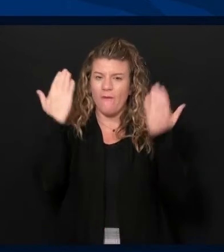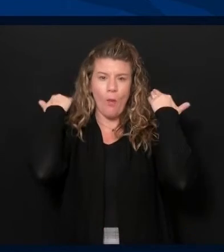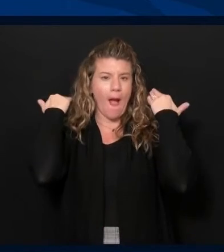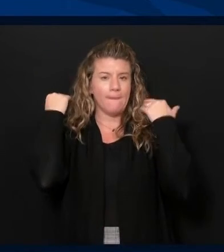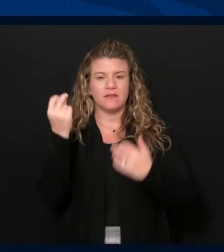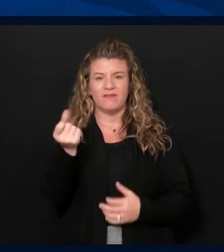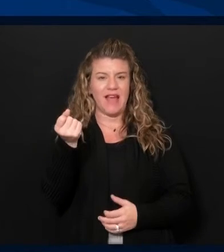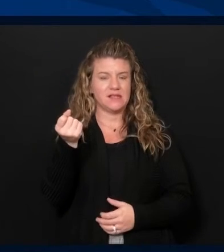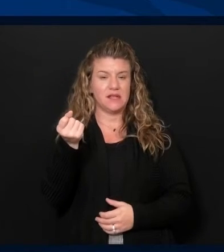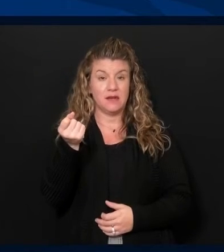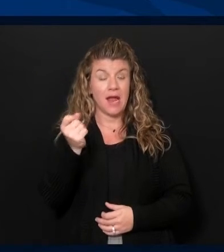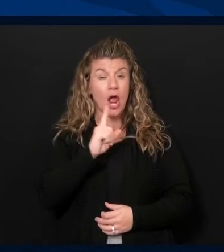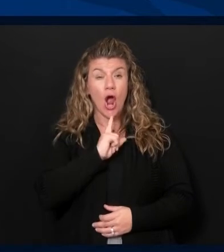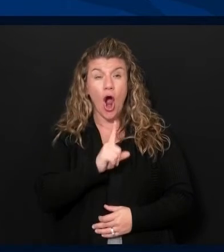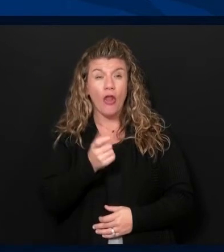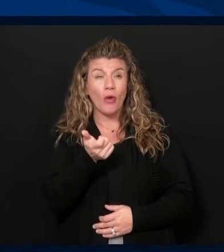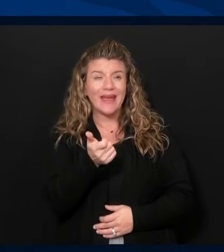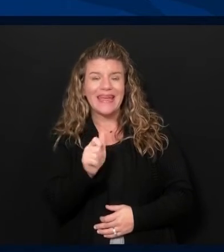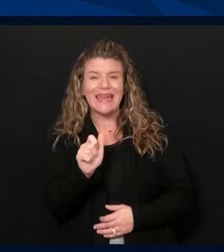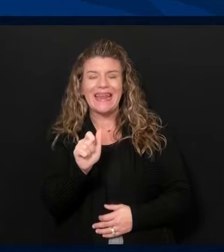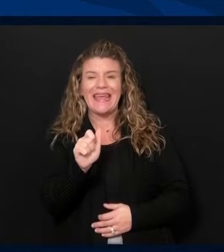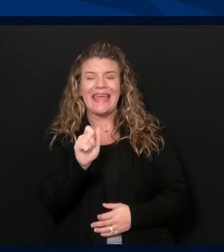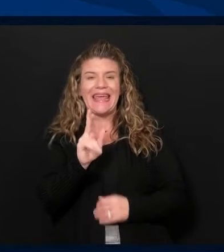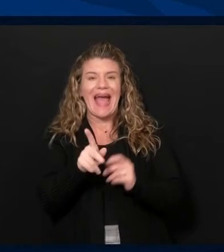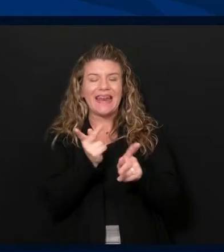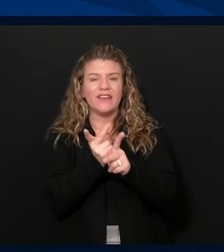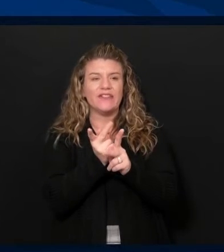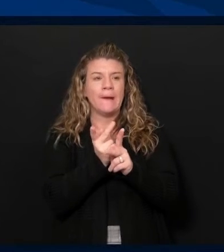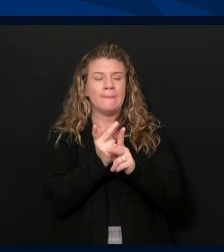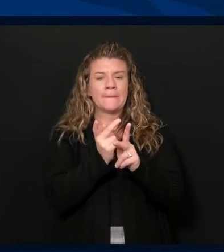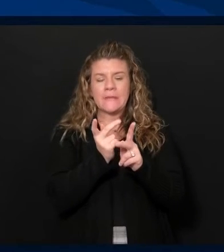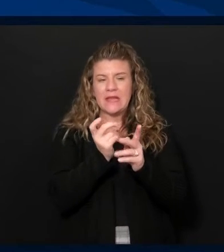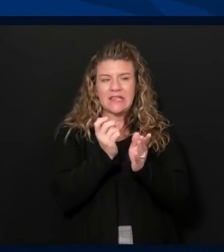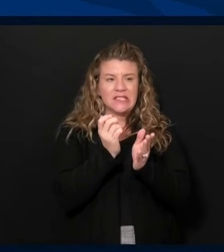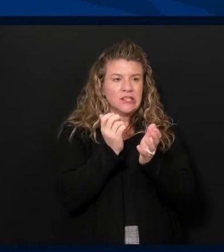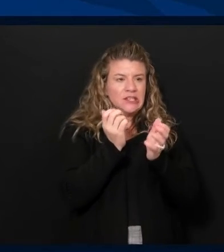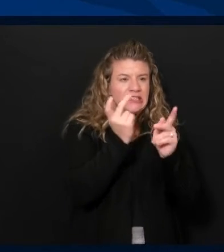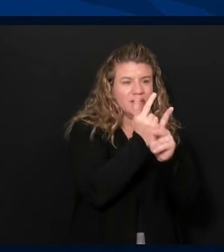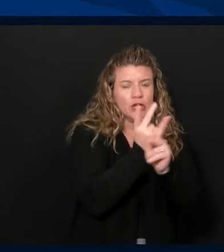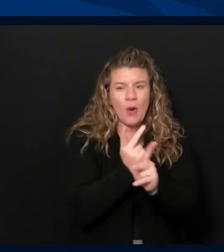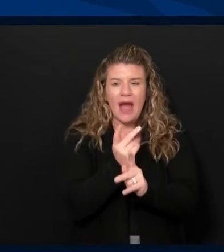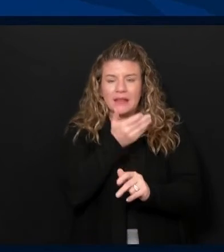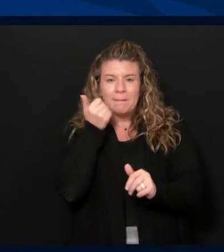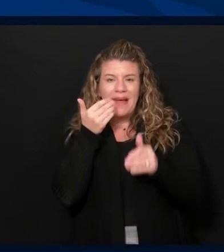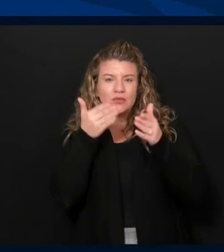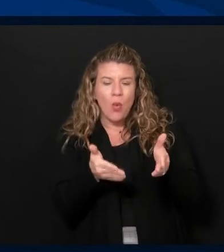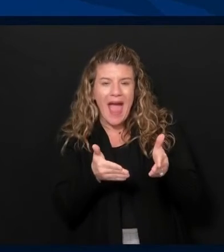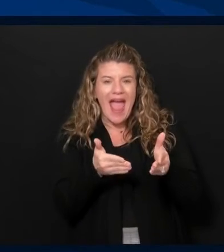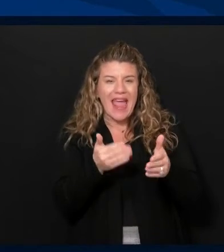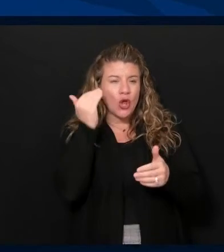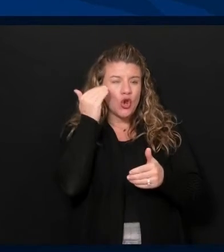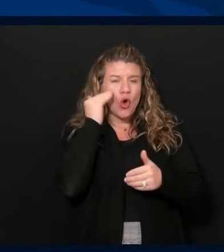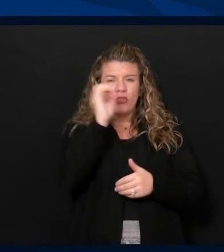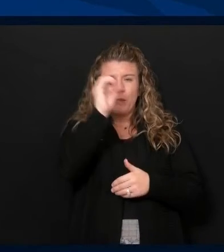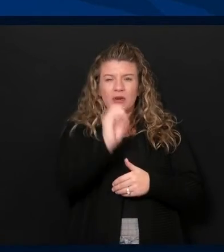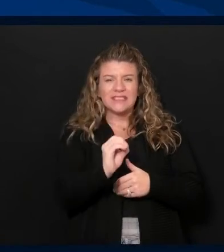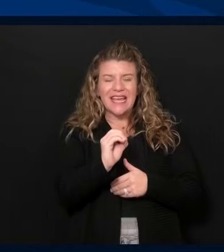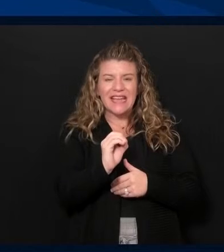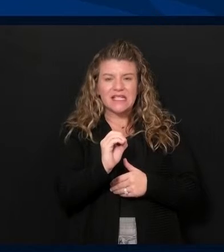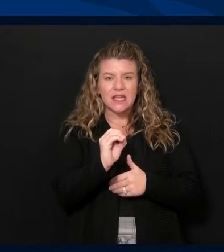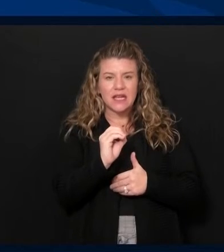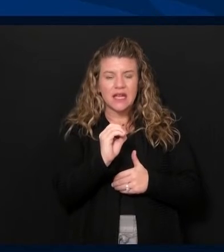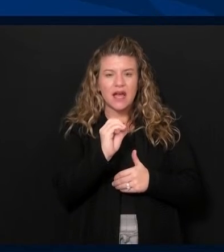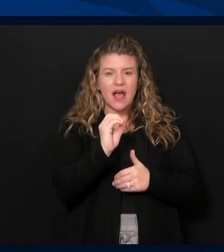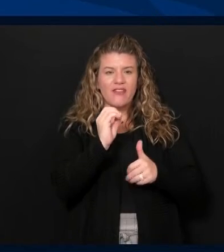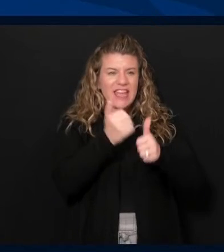rather quickly. Are there any tripwires on the way, like a 90% capacity, 75% capacity, where you would